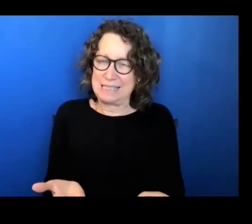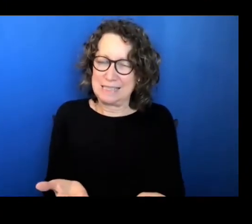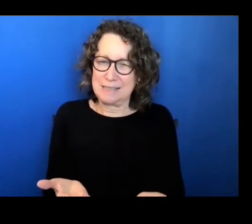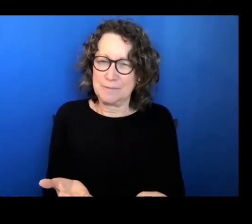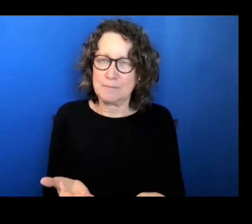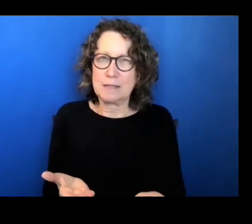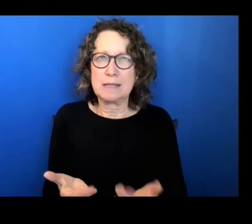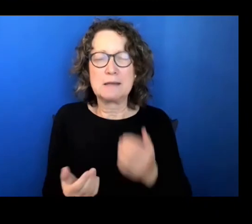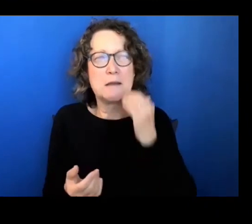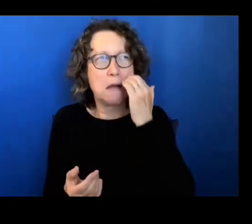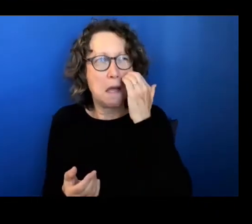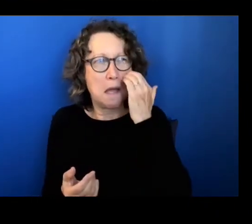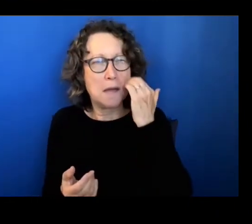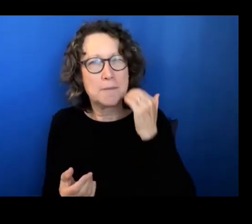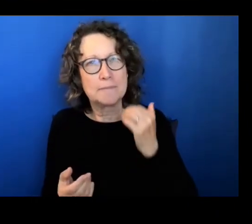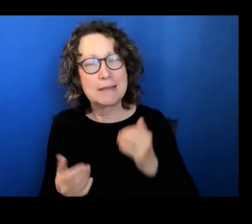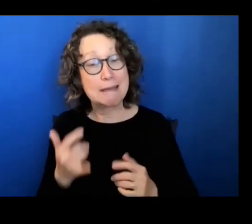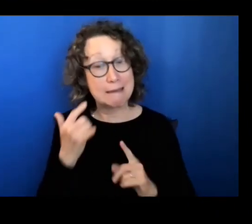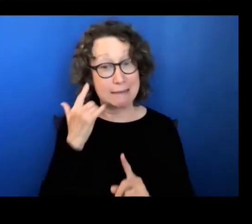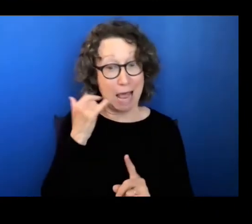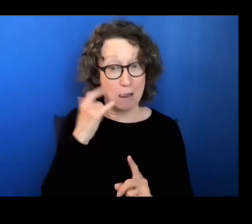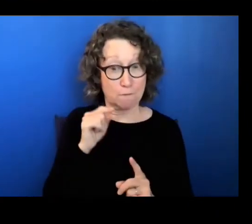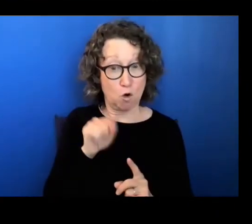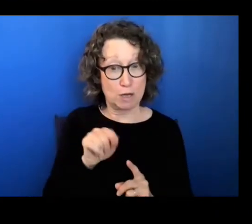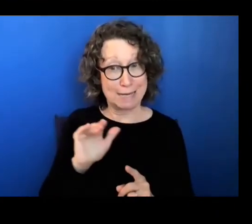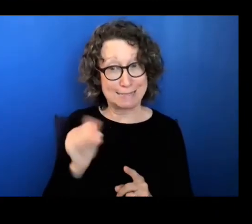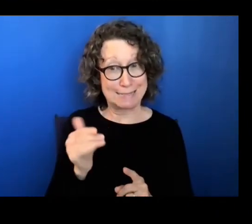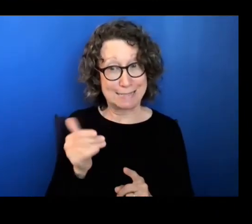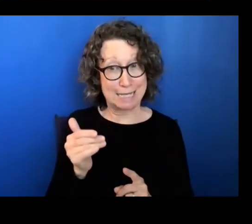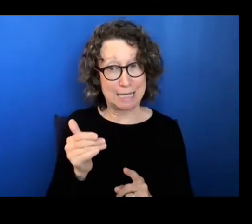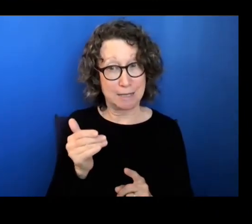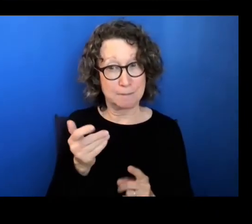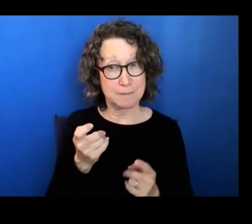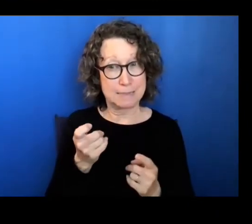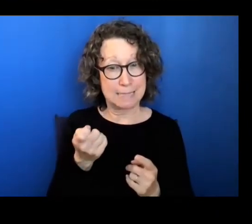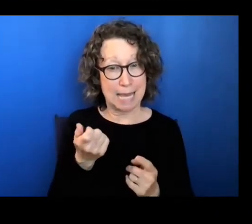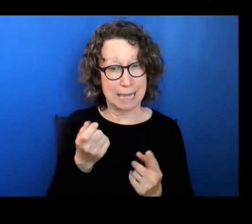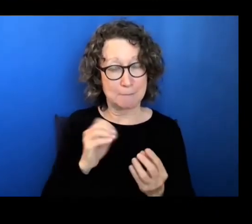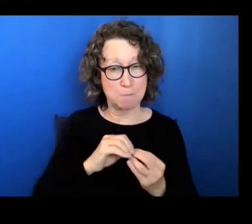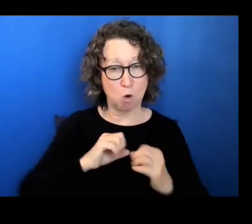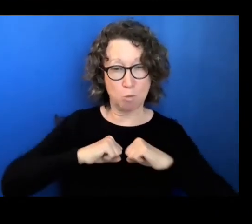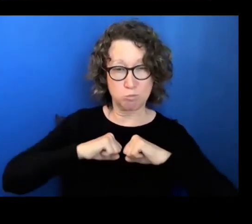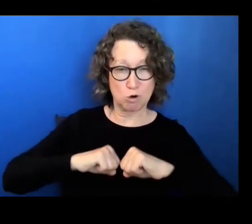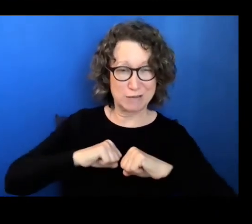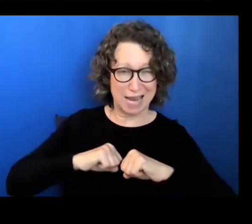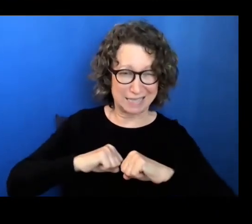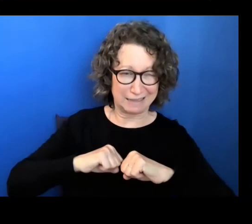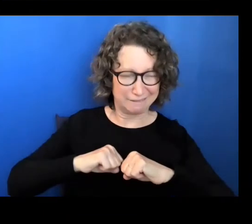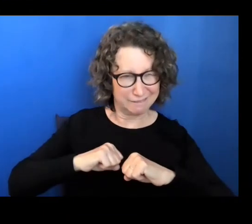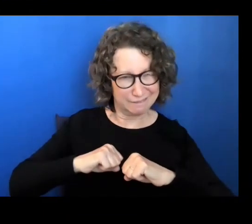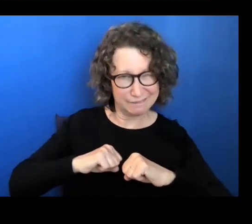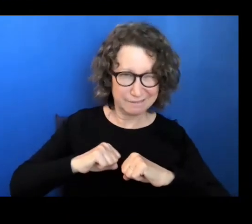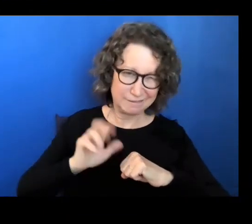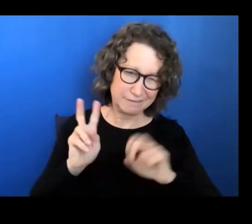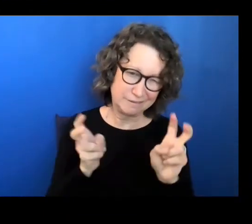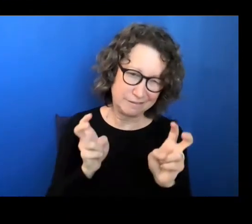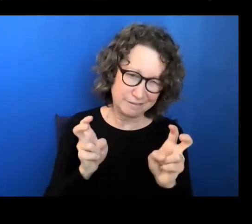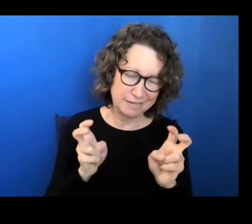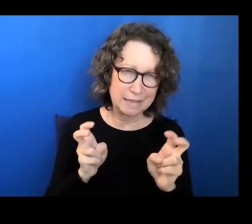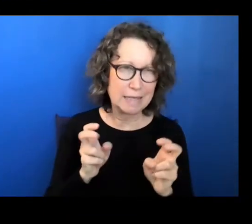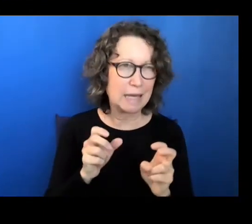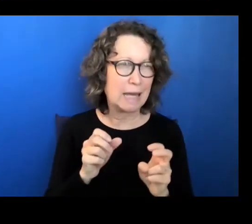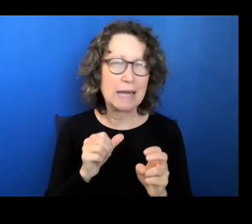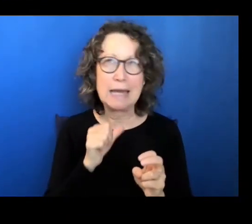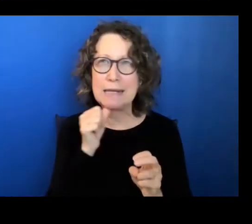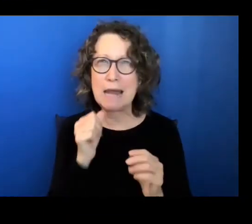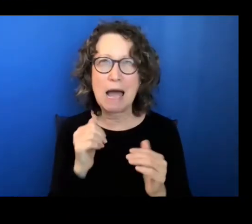to some degree, the California variant seems to be a little bit protective, if I may say so, even though it's not quite